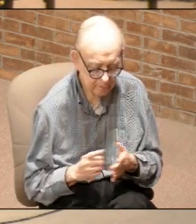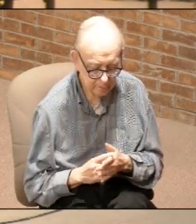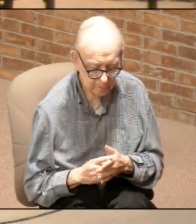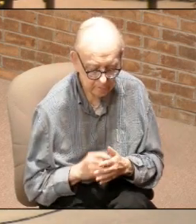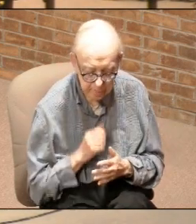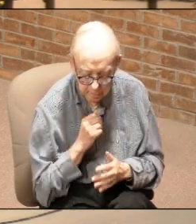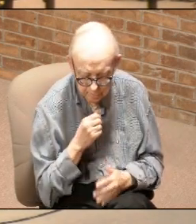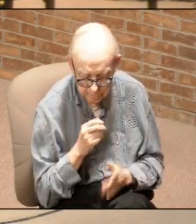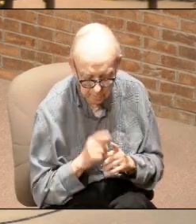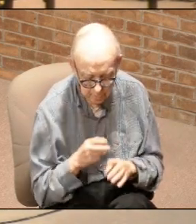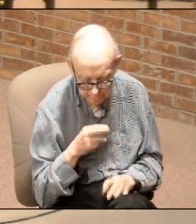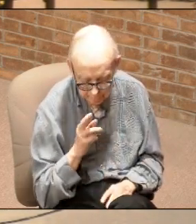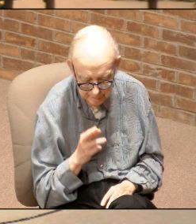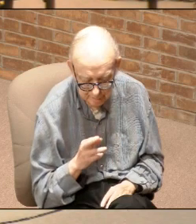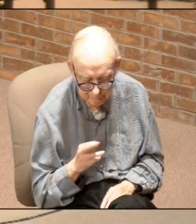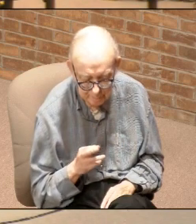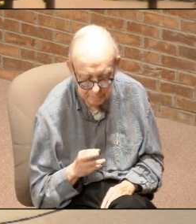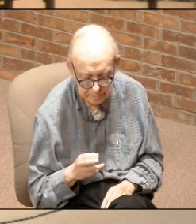are disrespectful